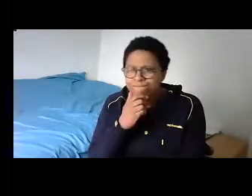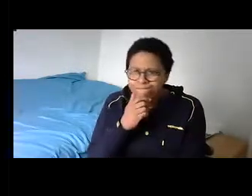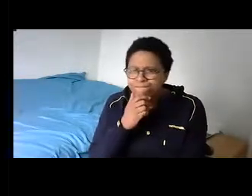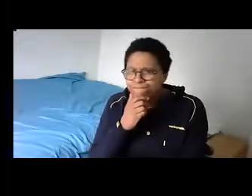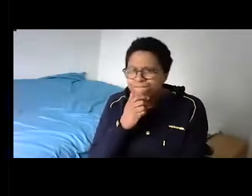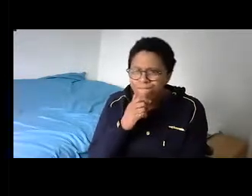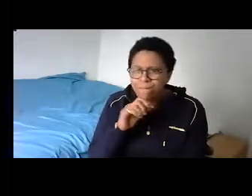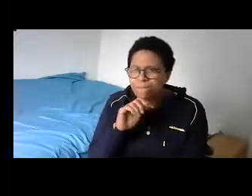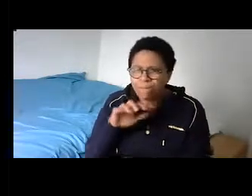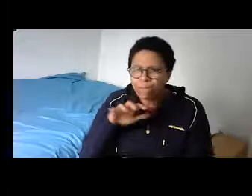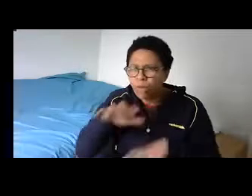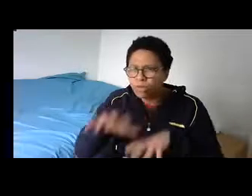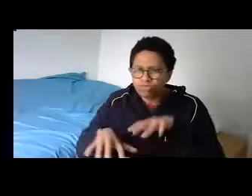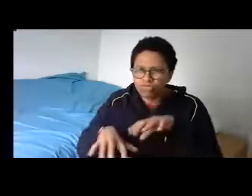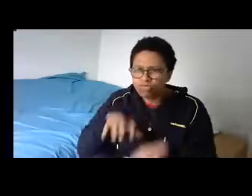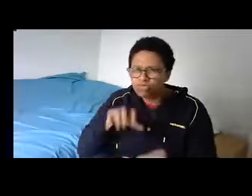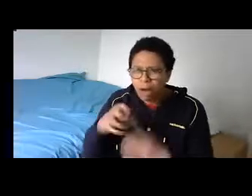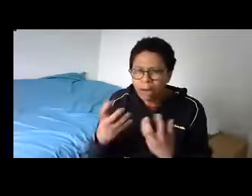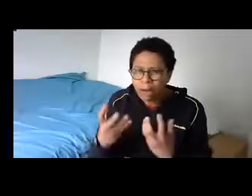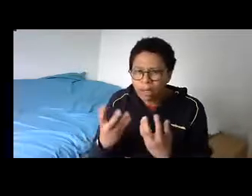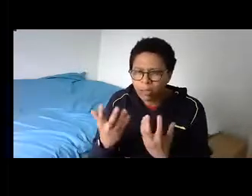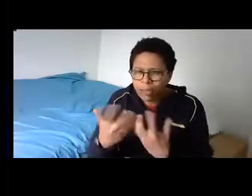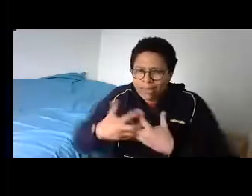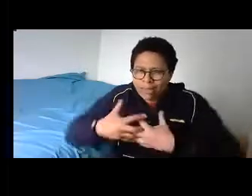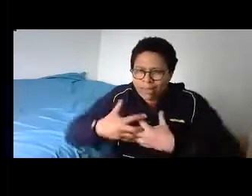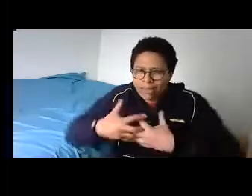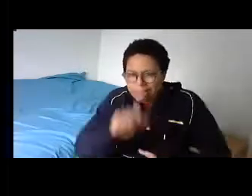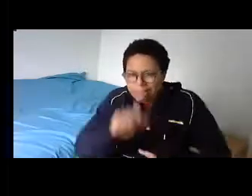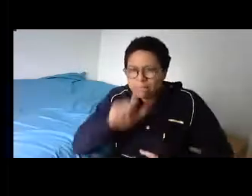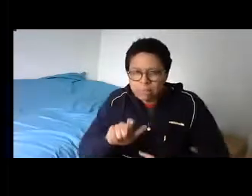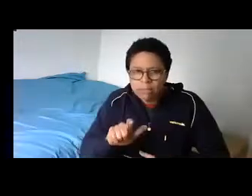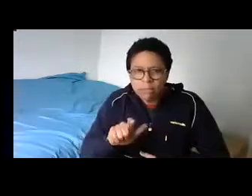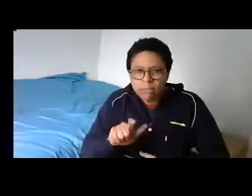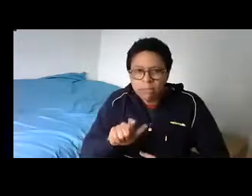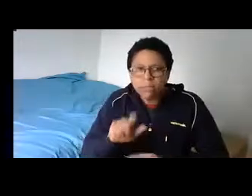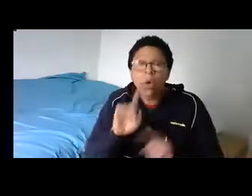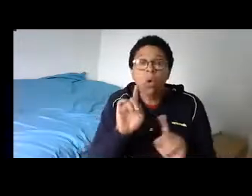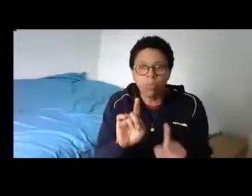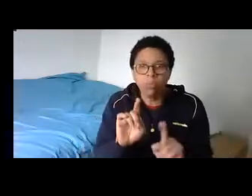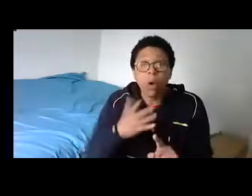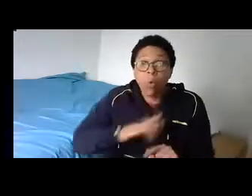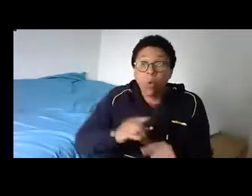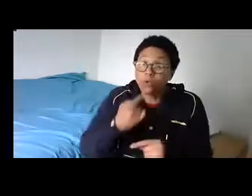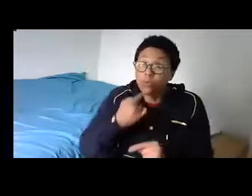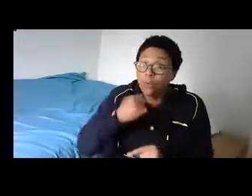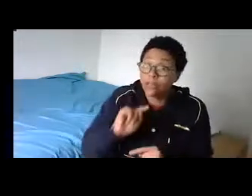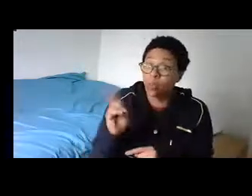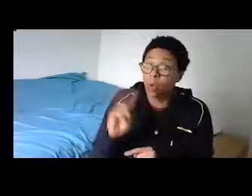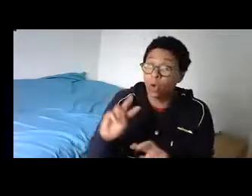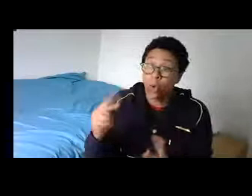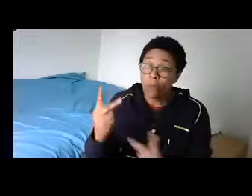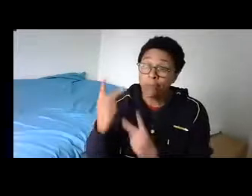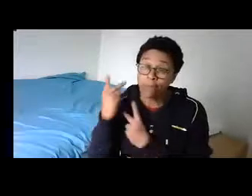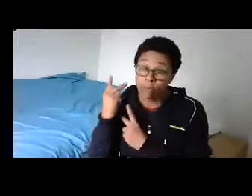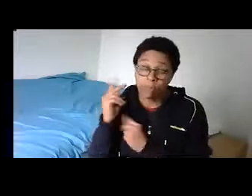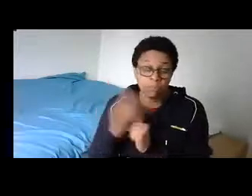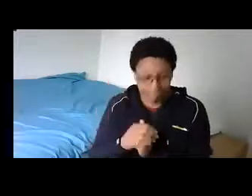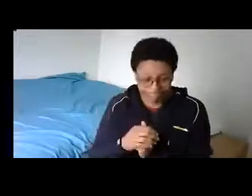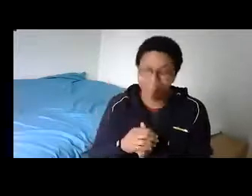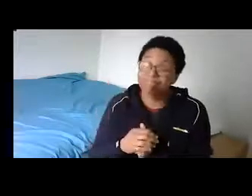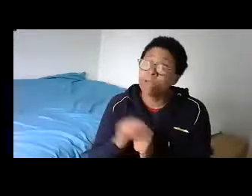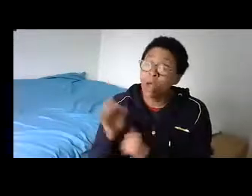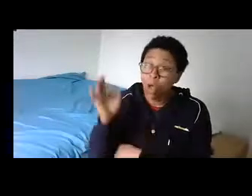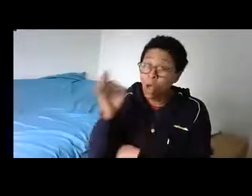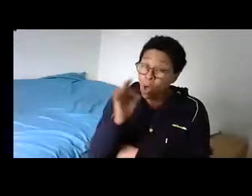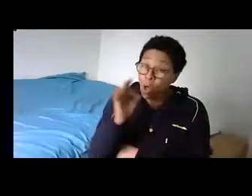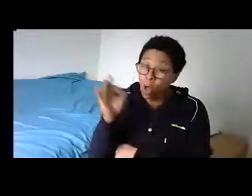So just very quickly about review. So local authority actually is obliged to review care plans.